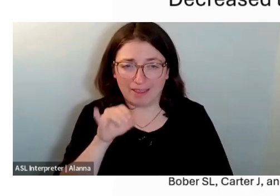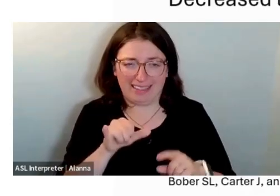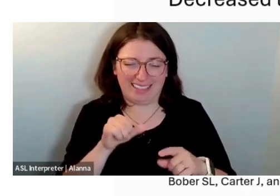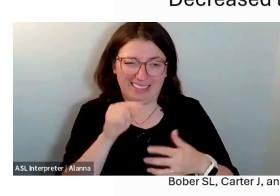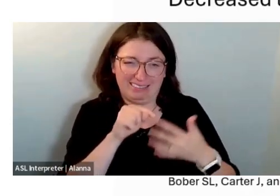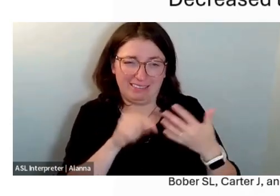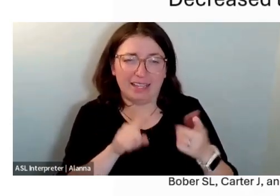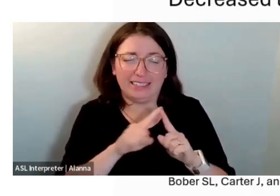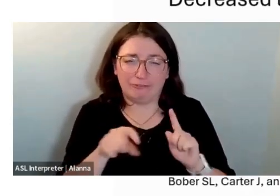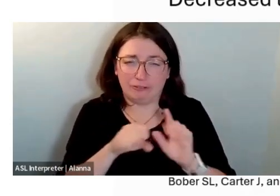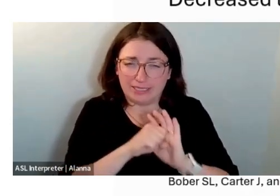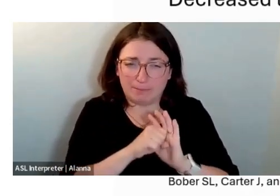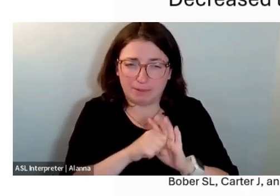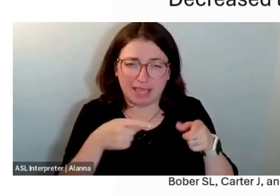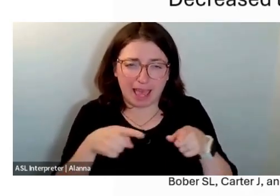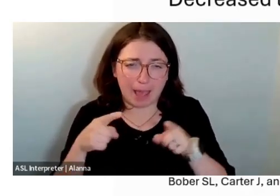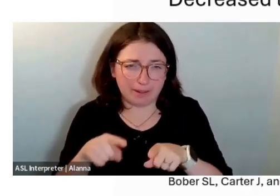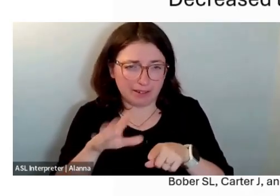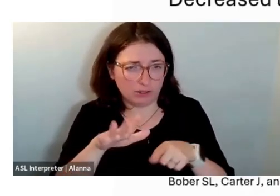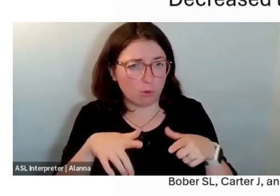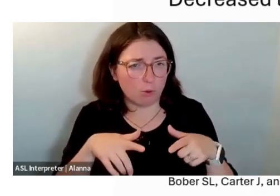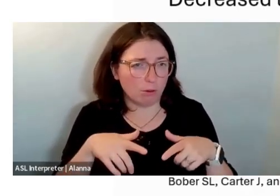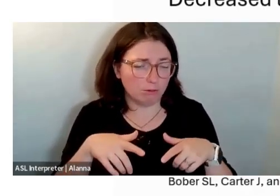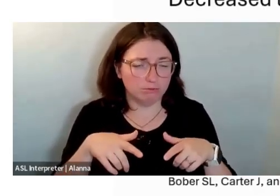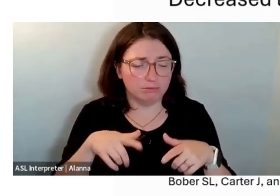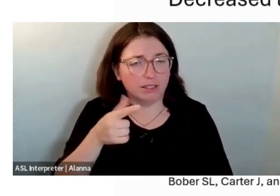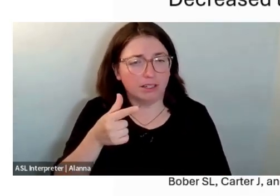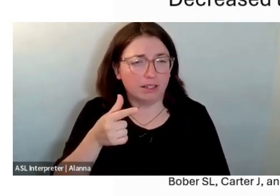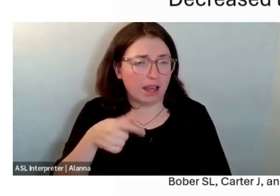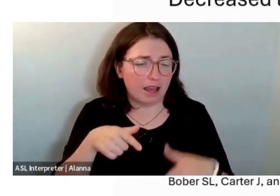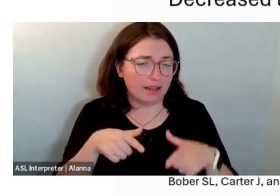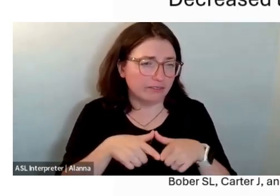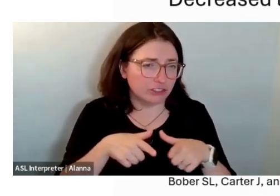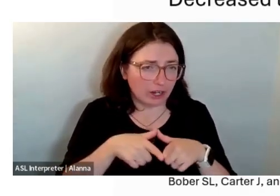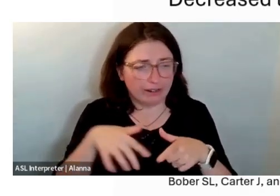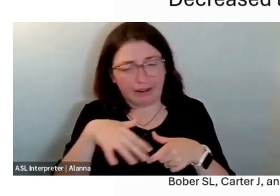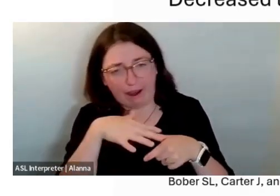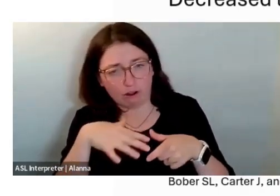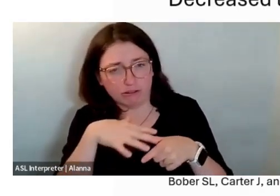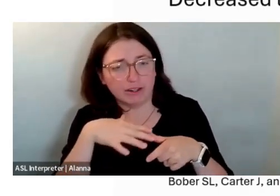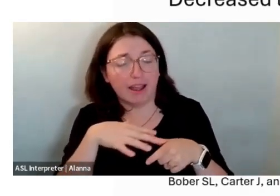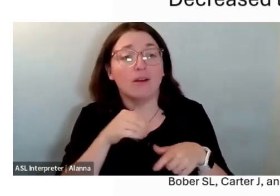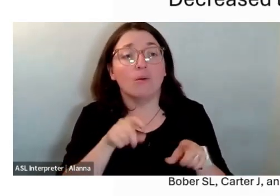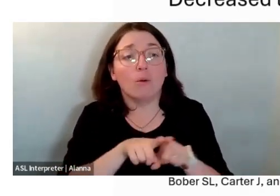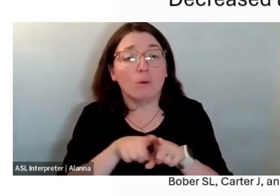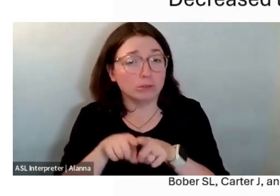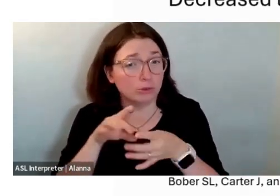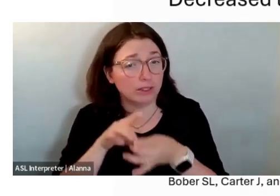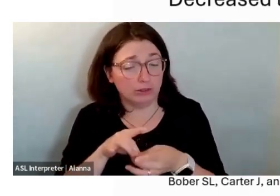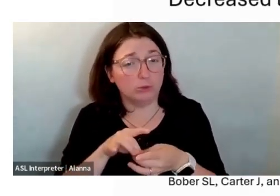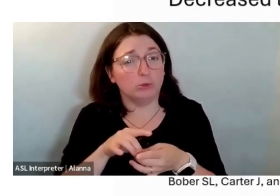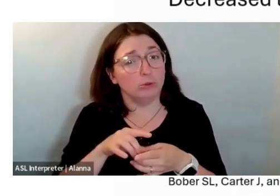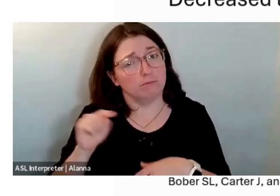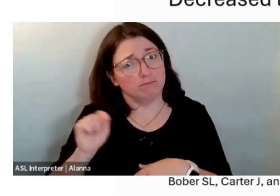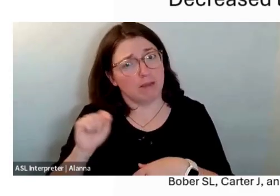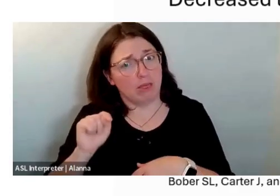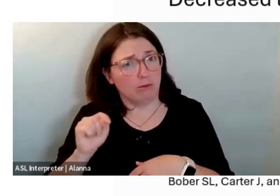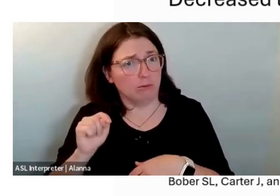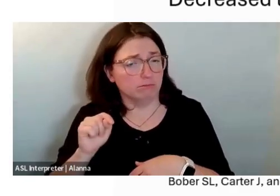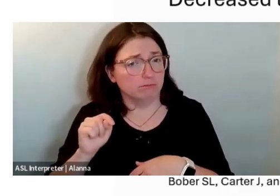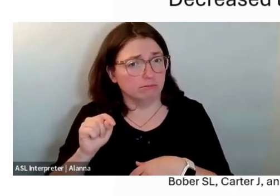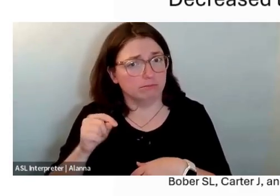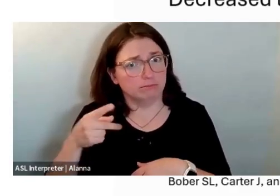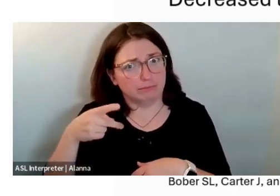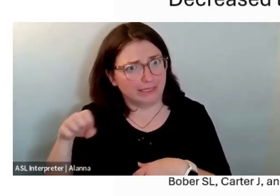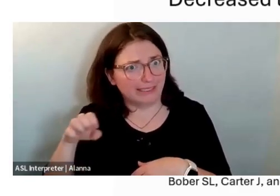are impacting sexual function, and also includes urinary symptoms. And these happen